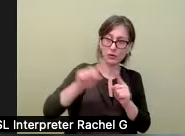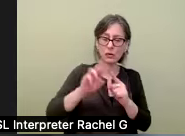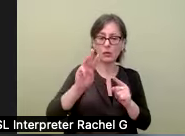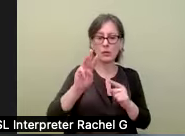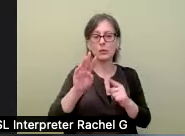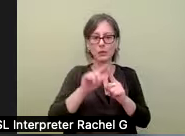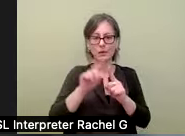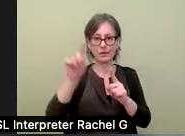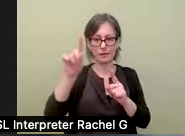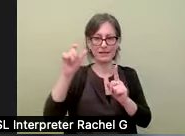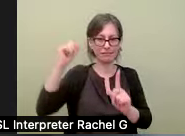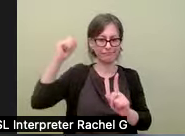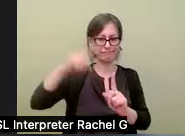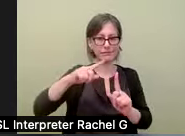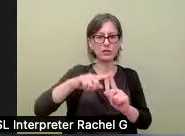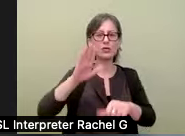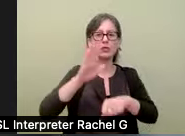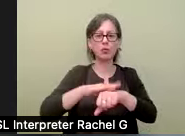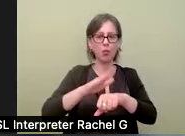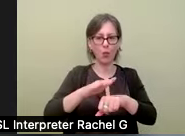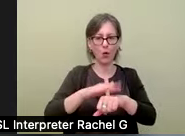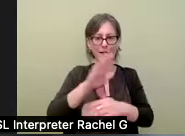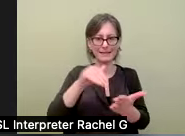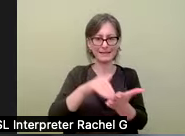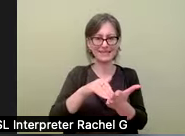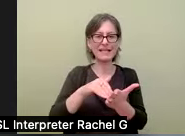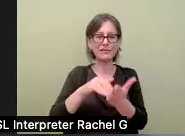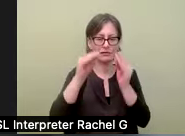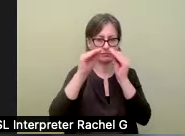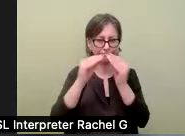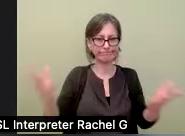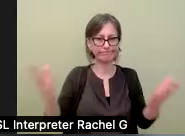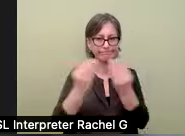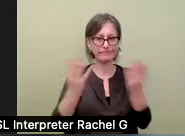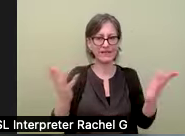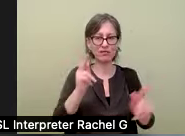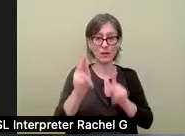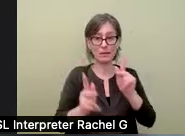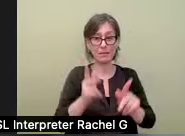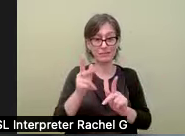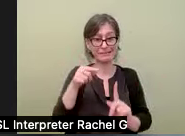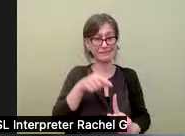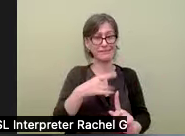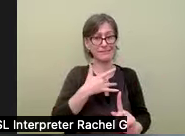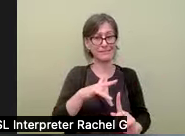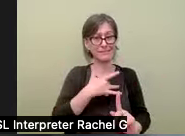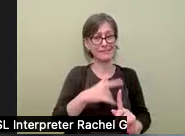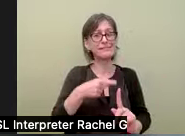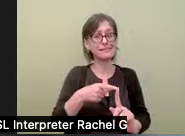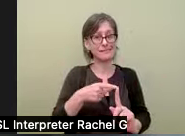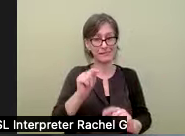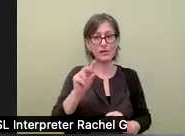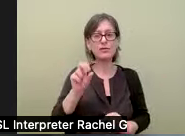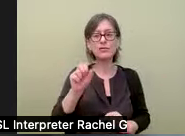can transmit it to the tsunami warning centers, who then put out alerting information that a tsunami is on its